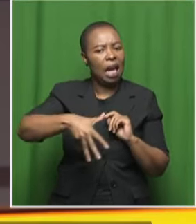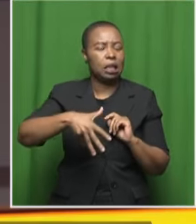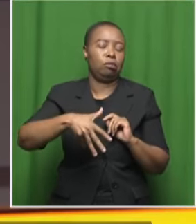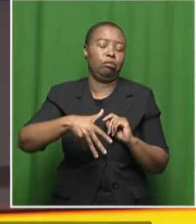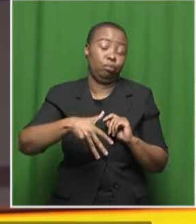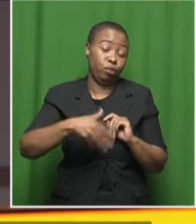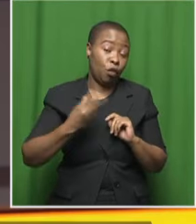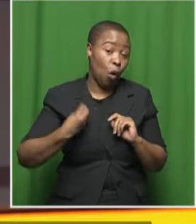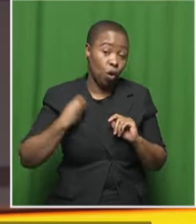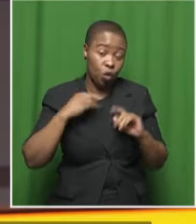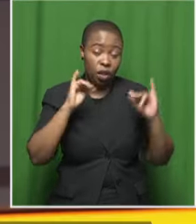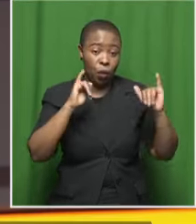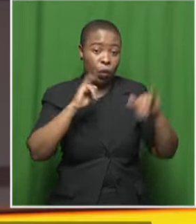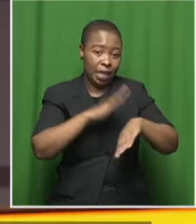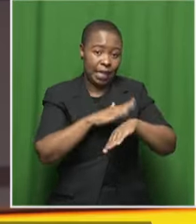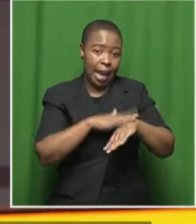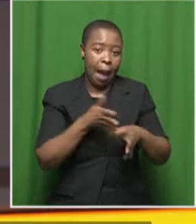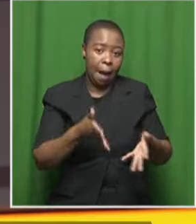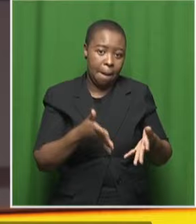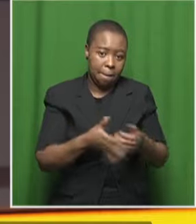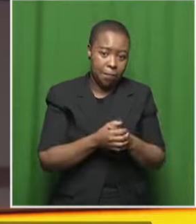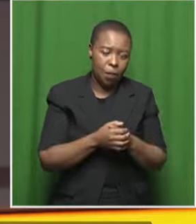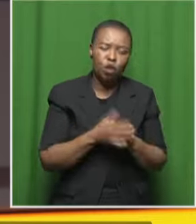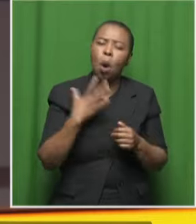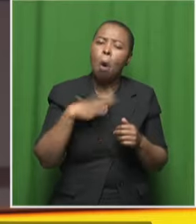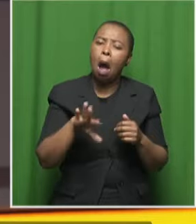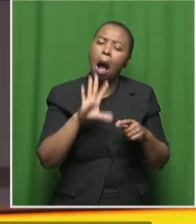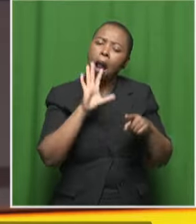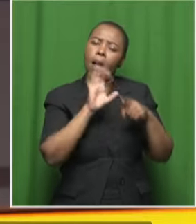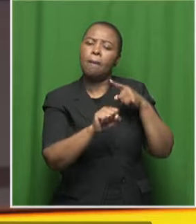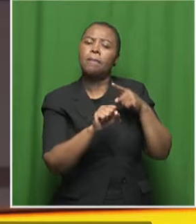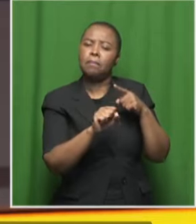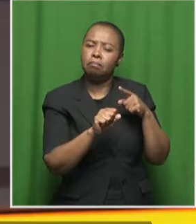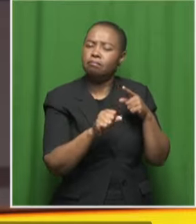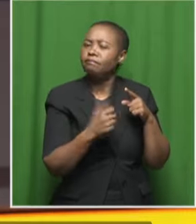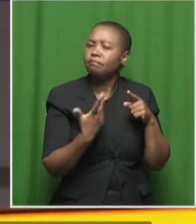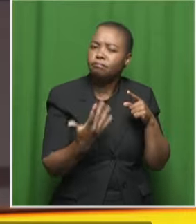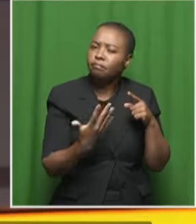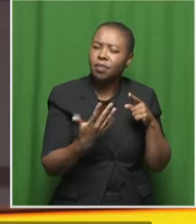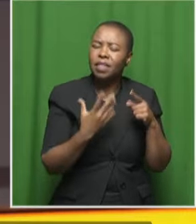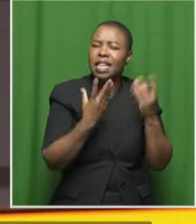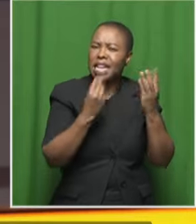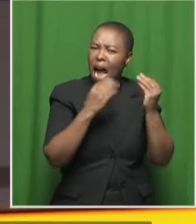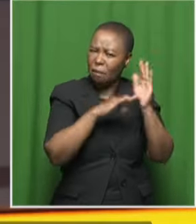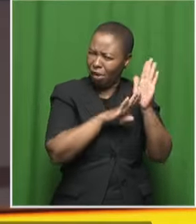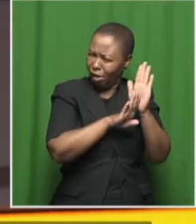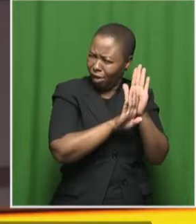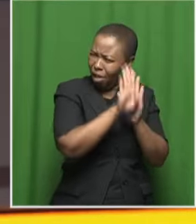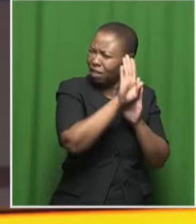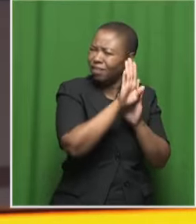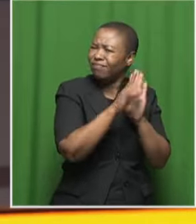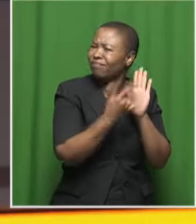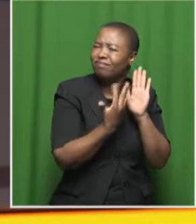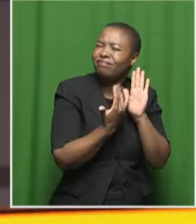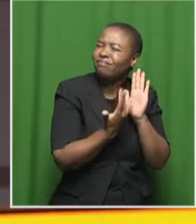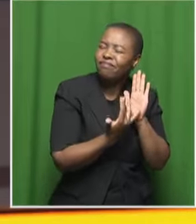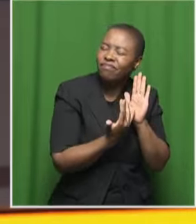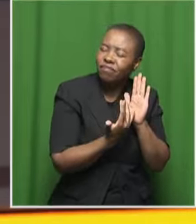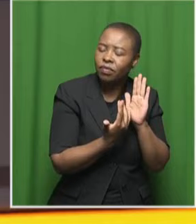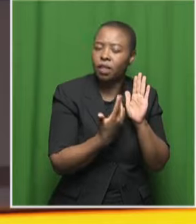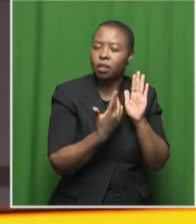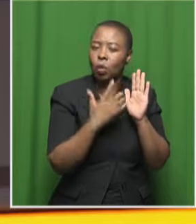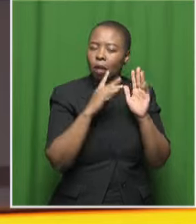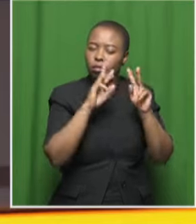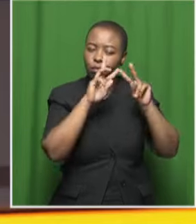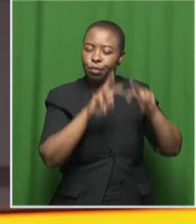youth. And we really were interested in finding out what is driving this, what is driving these numbers, the rise. And it just feels like we